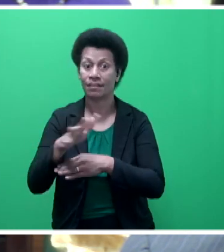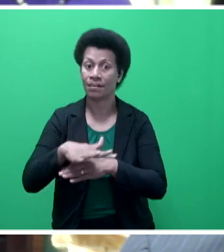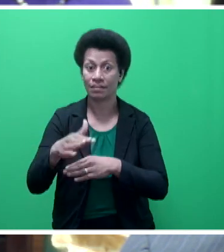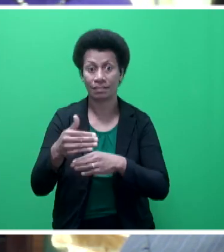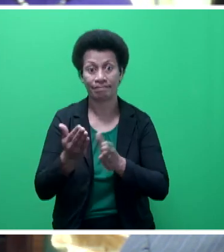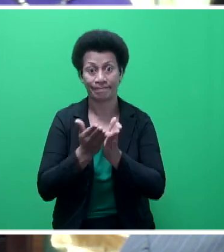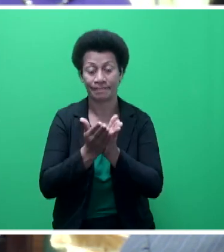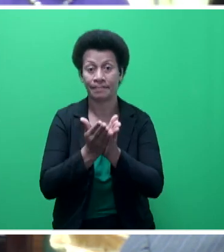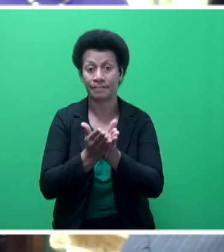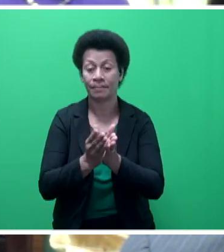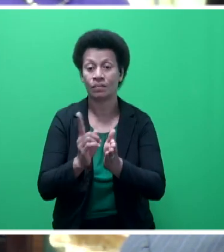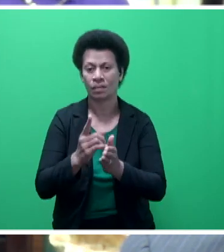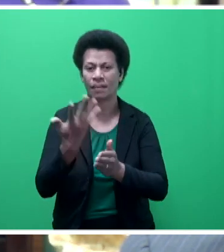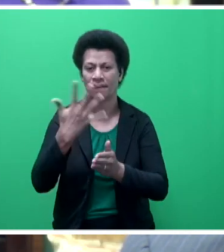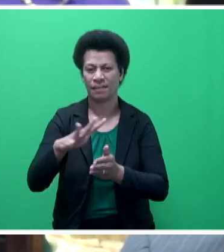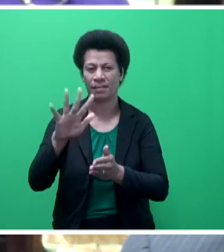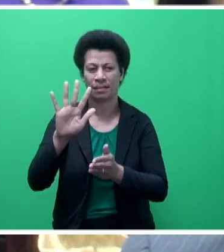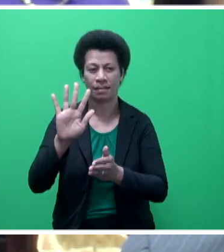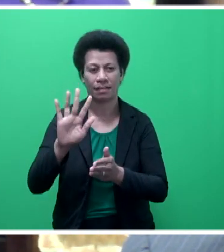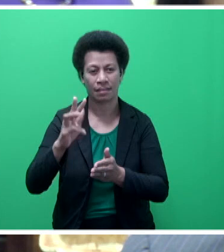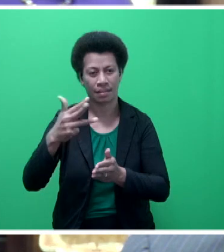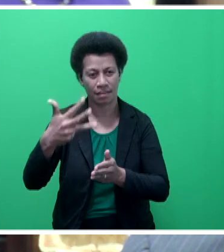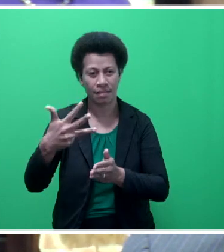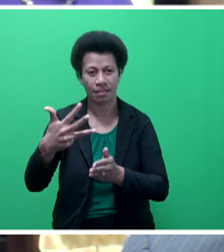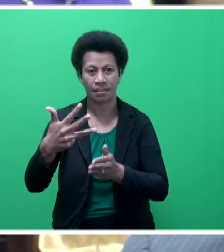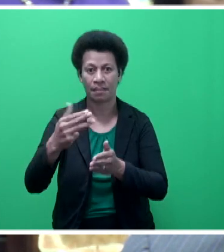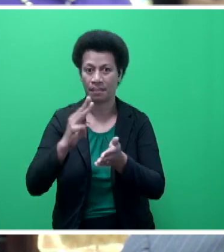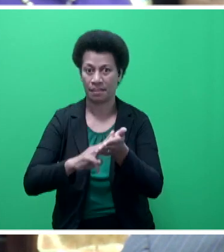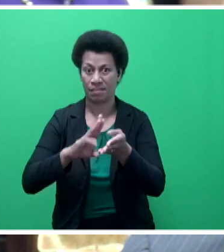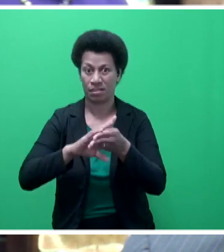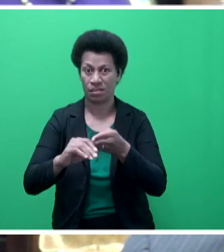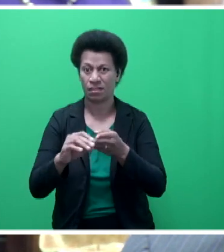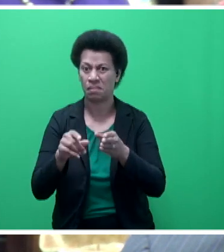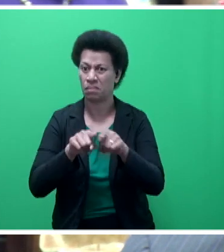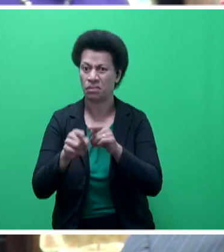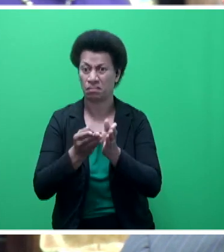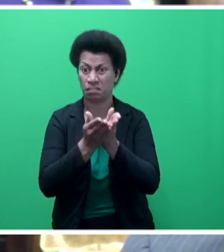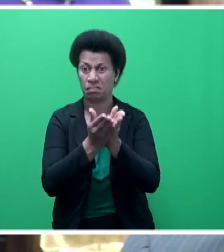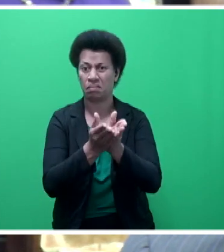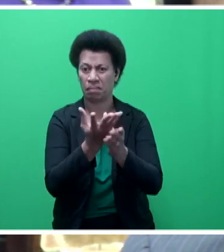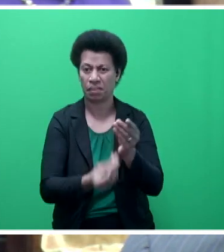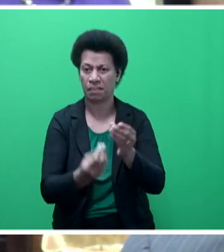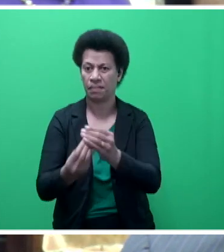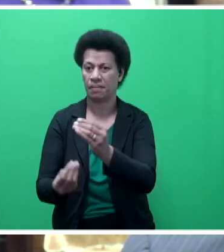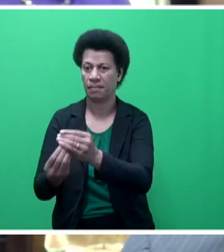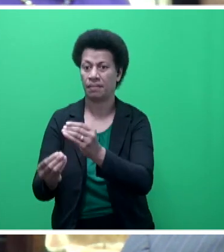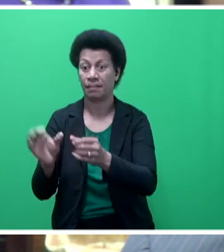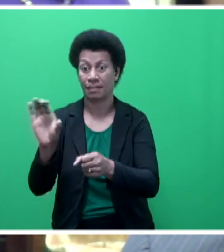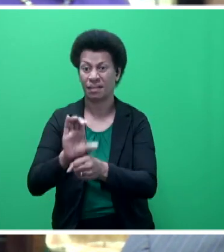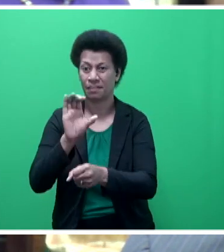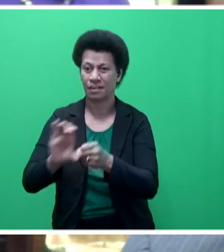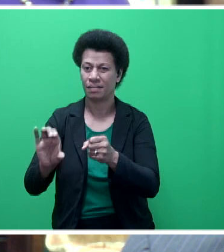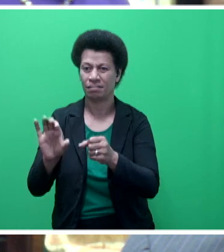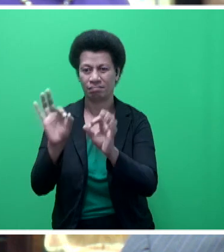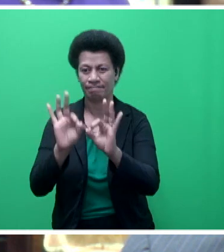actually local owners, and they've just sort of sunk it and they've disappeared, essentially. Some of those companies don't even exist. So that's